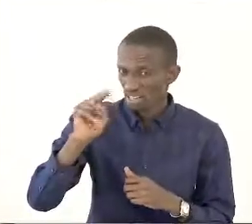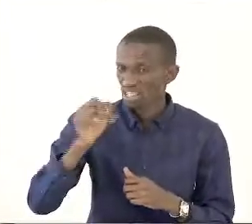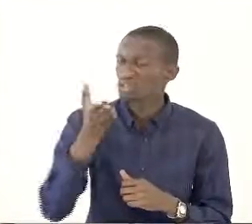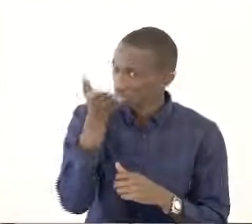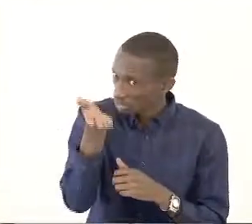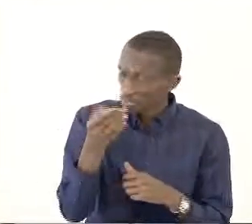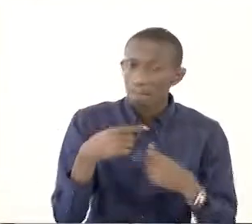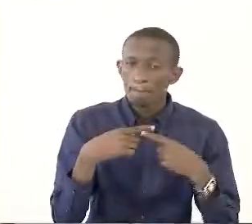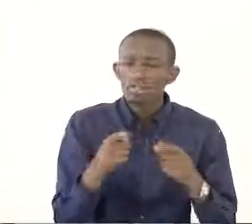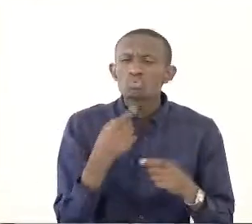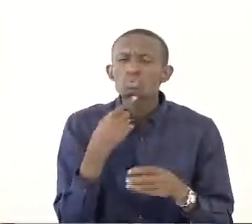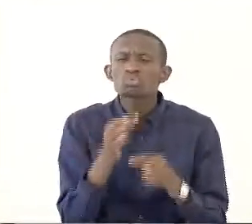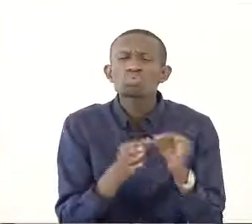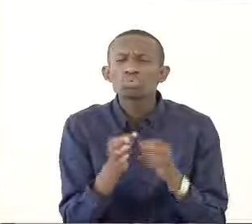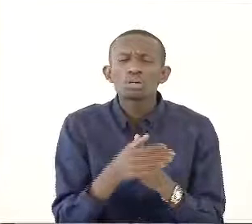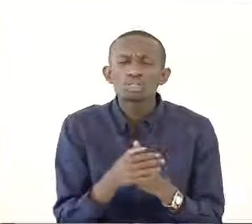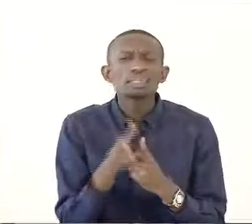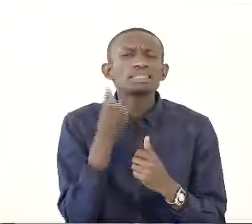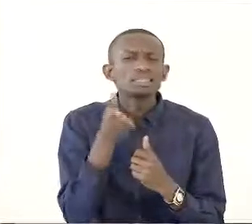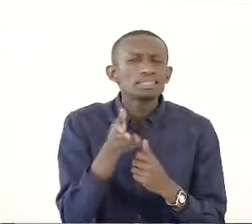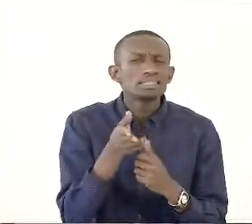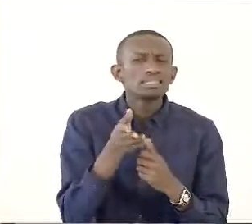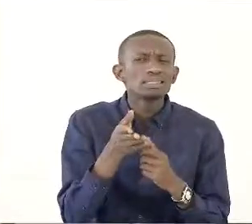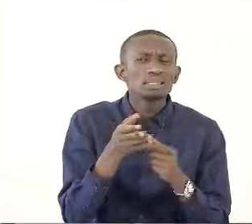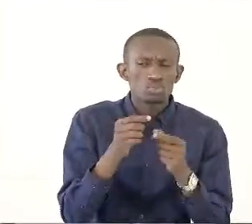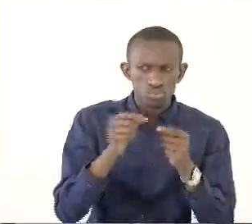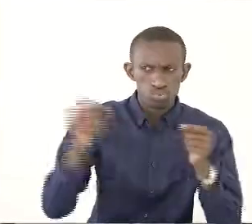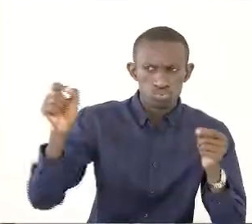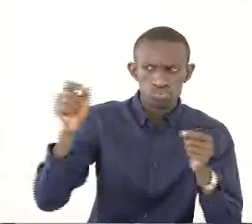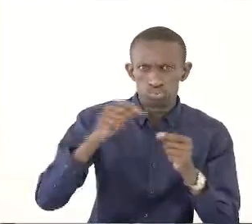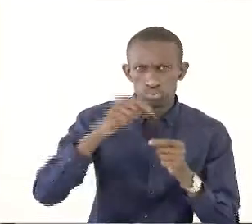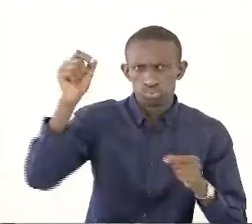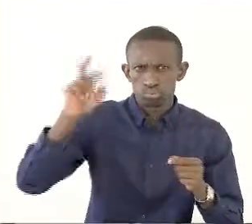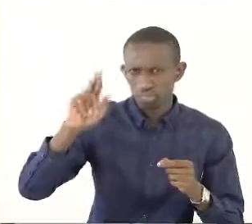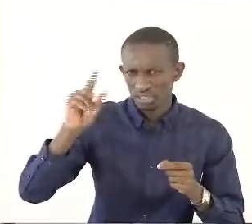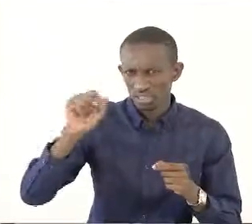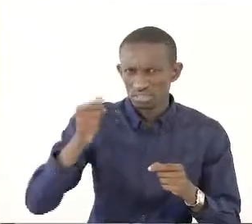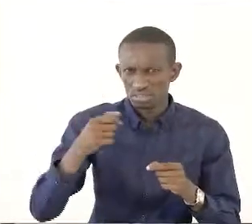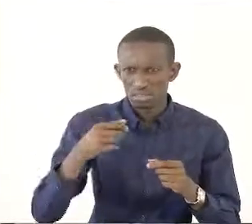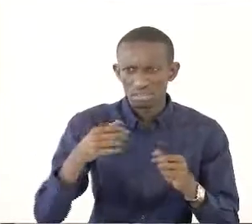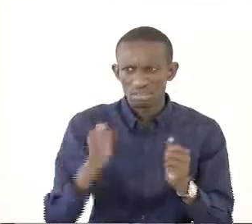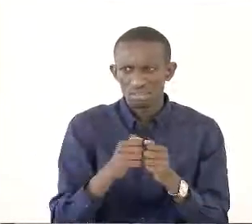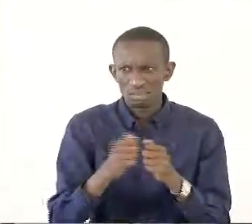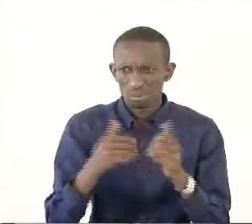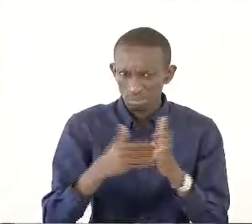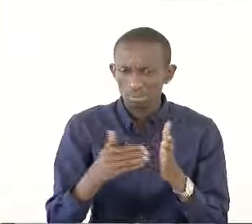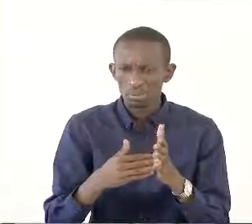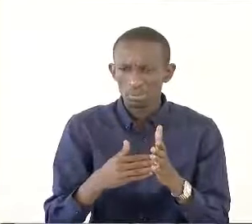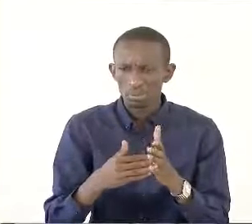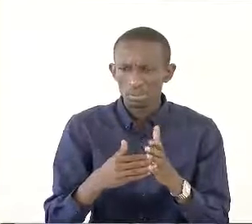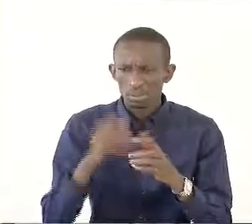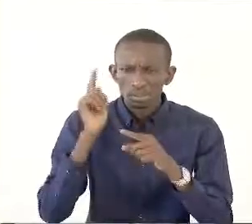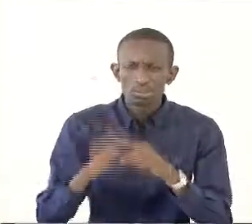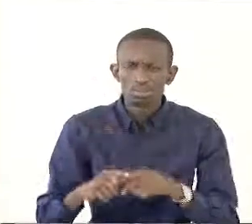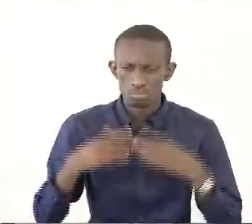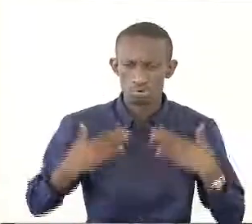are harmful to your body. Do you understand? So that is the problem of this device. But again,